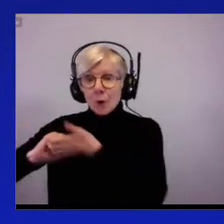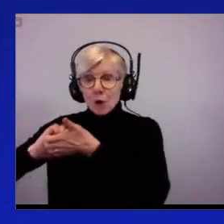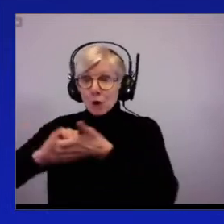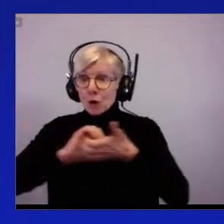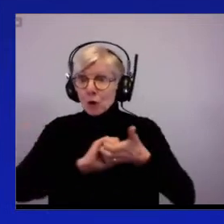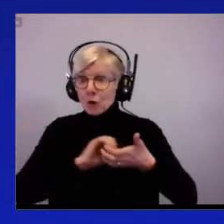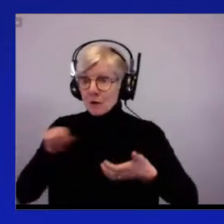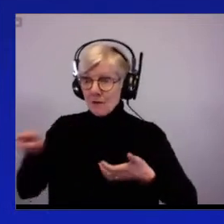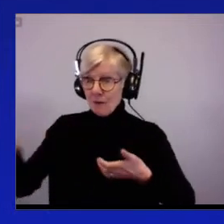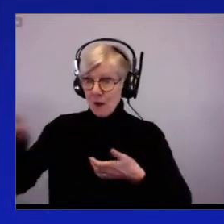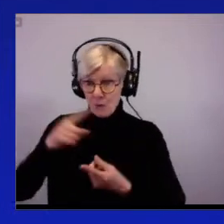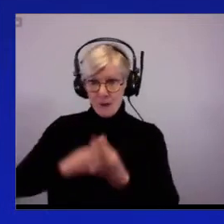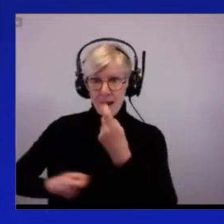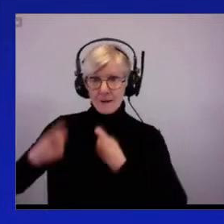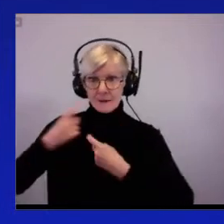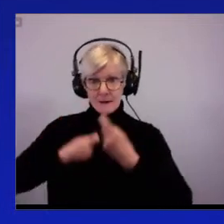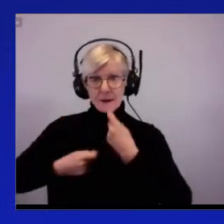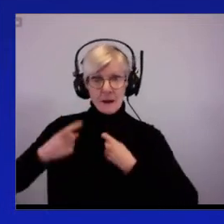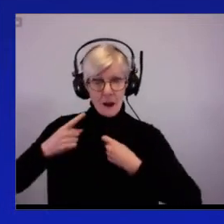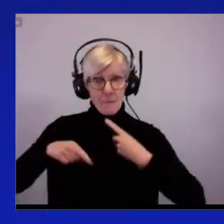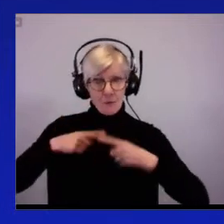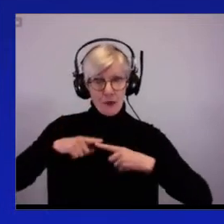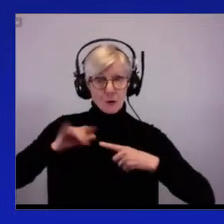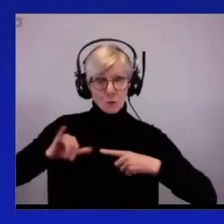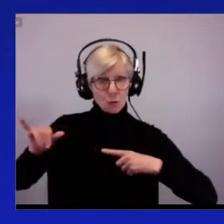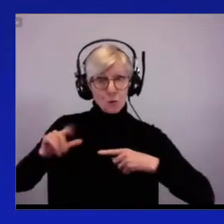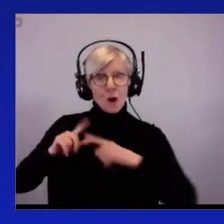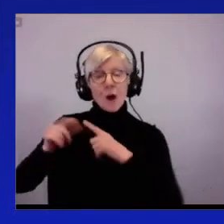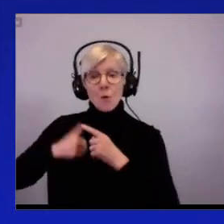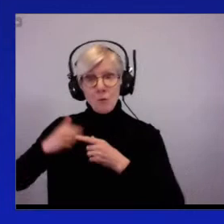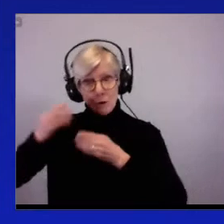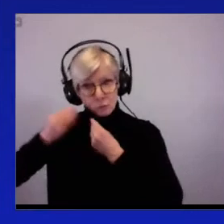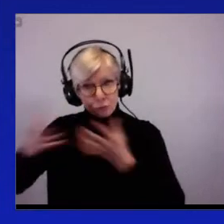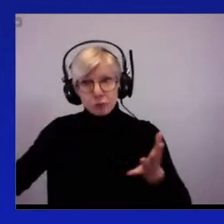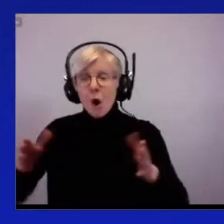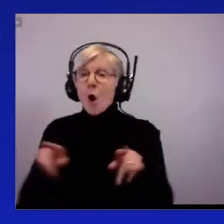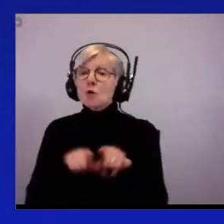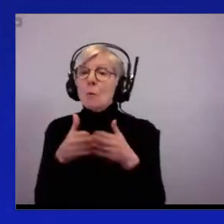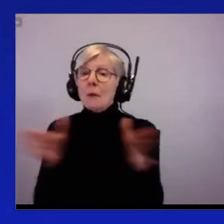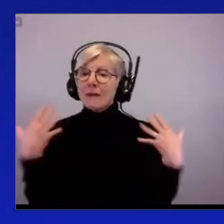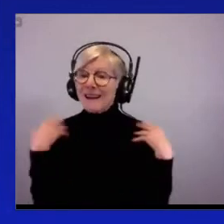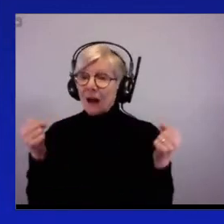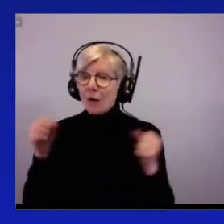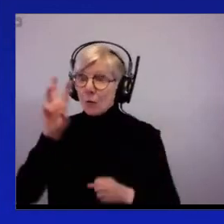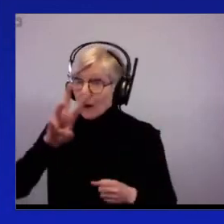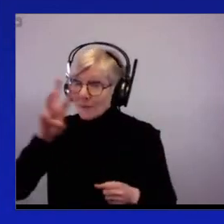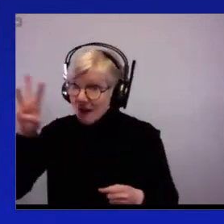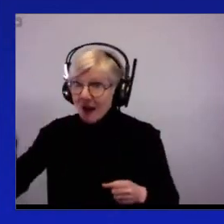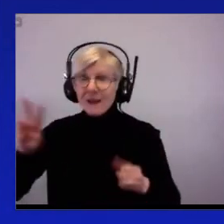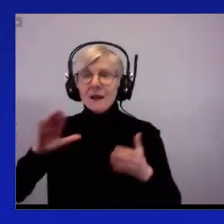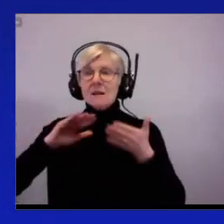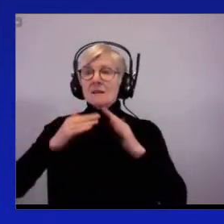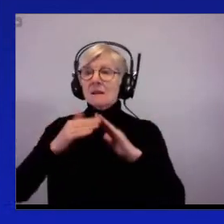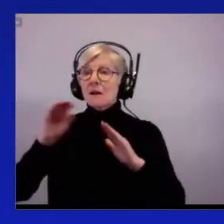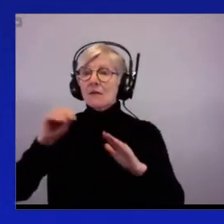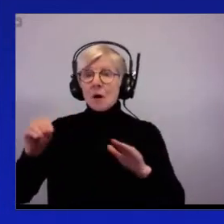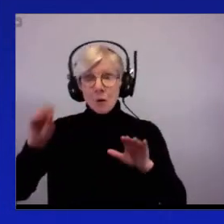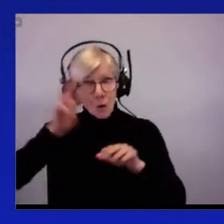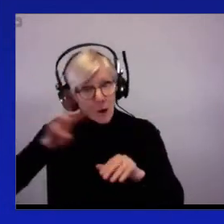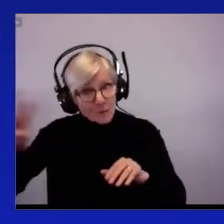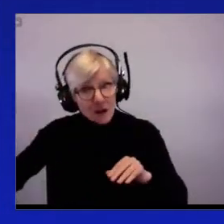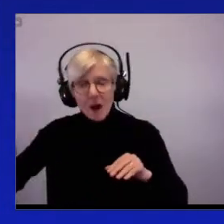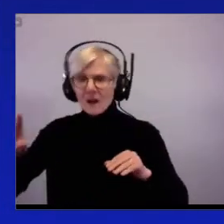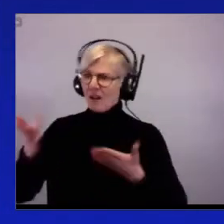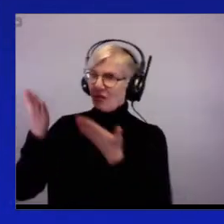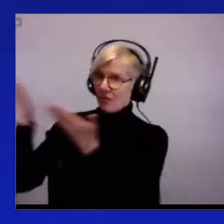us questions after council, and all the public health and website as well too, and the city website. So all those mechanisms will be used to let